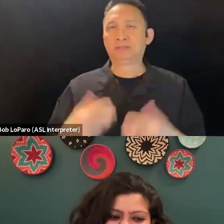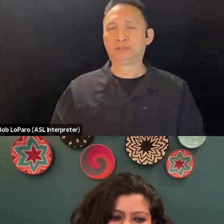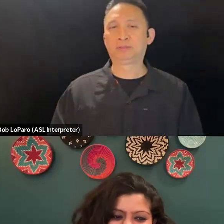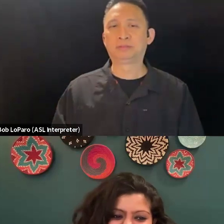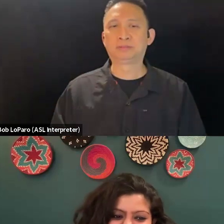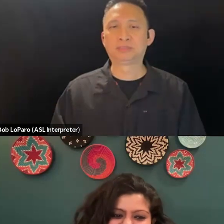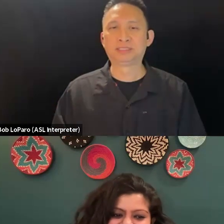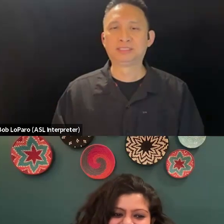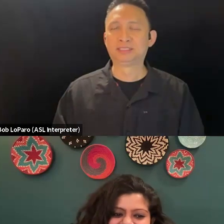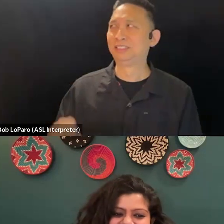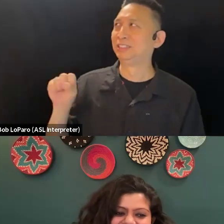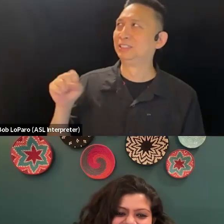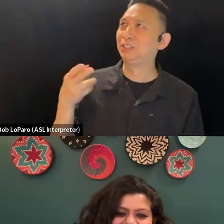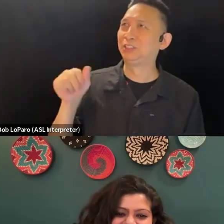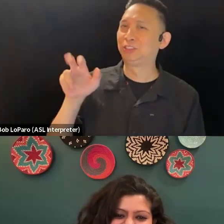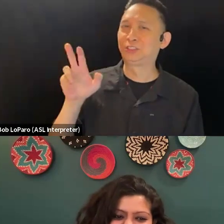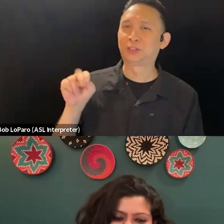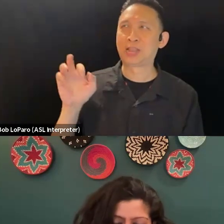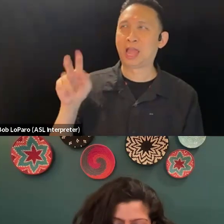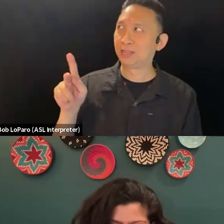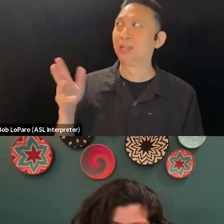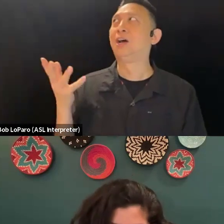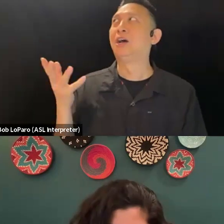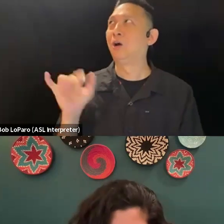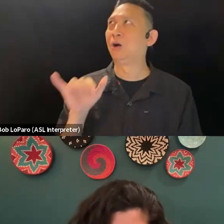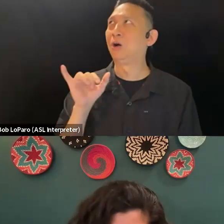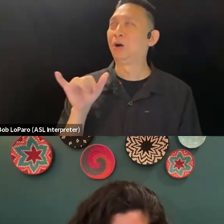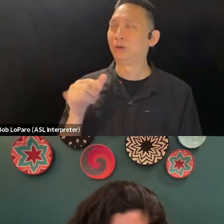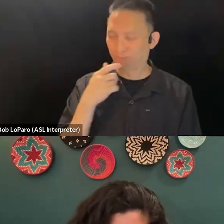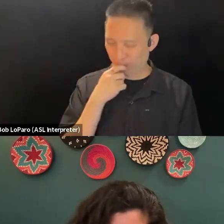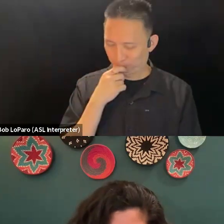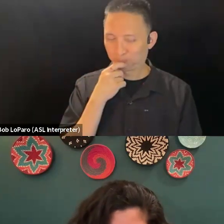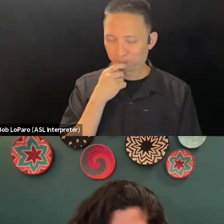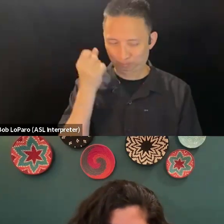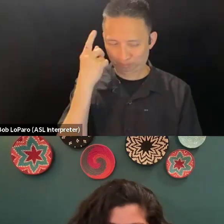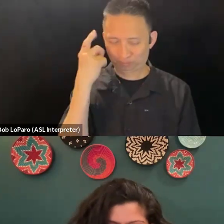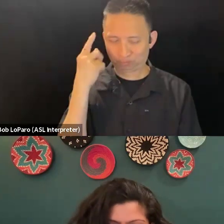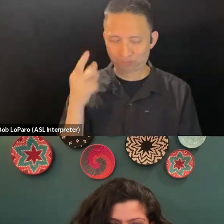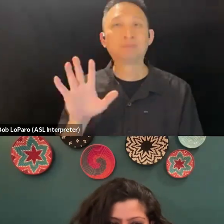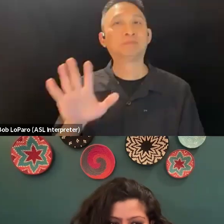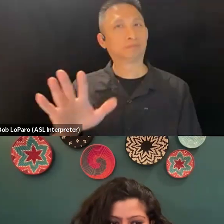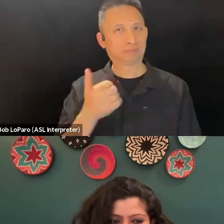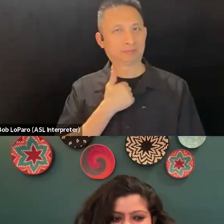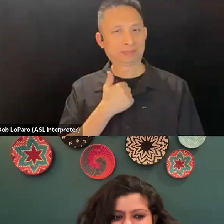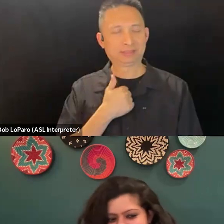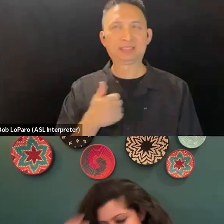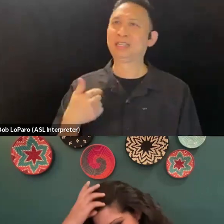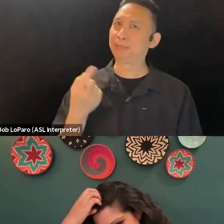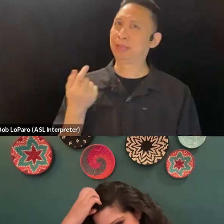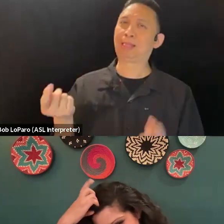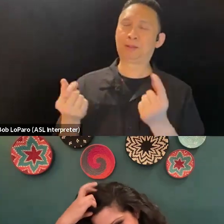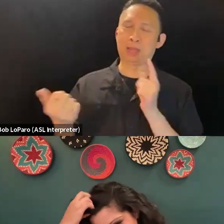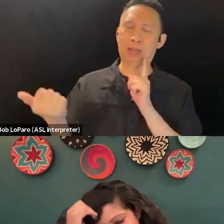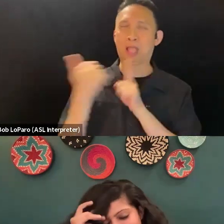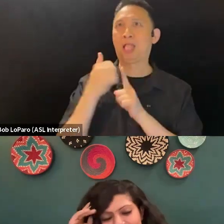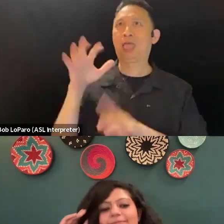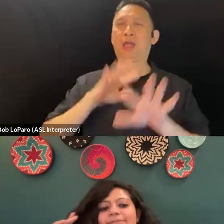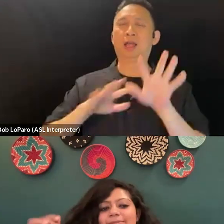a cross-pollination in terms of information with filmmakers. So if you just specifically ask